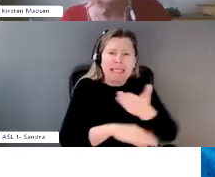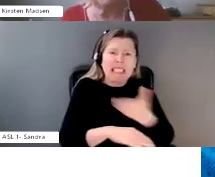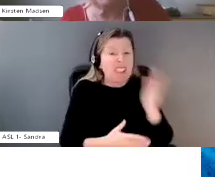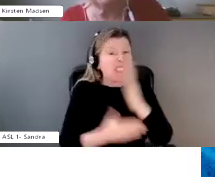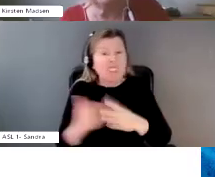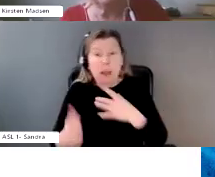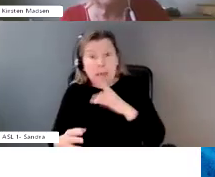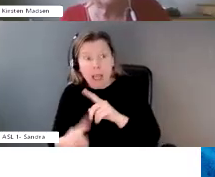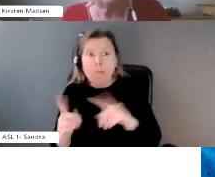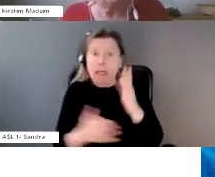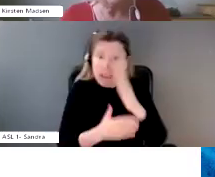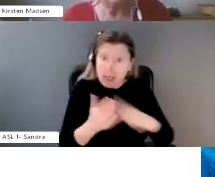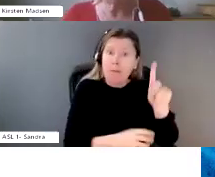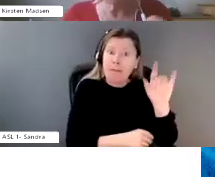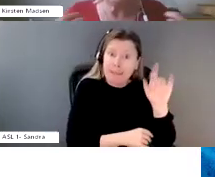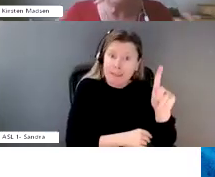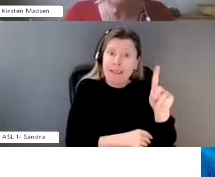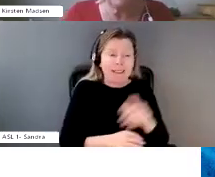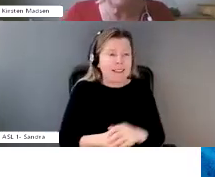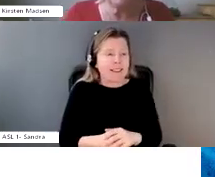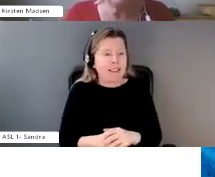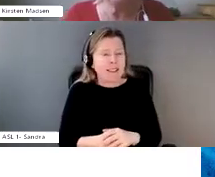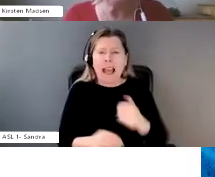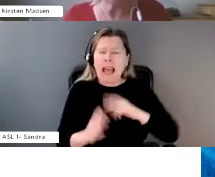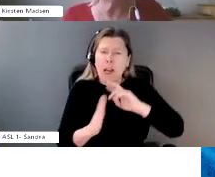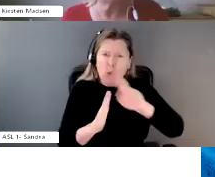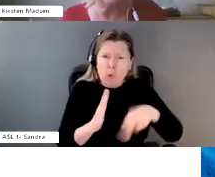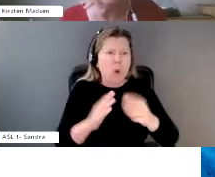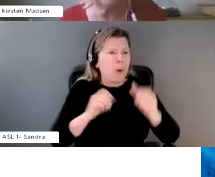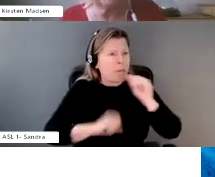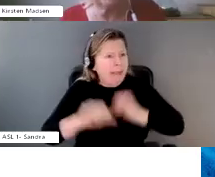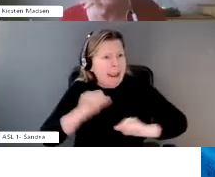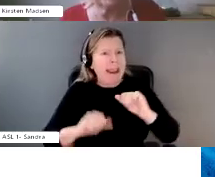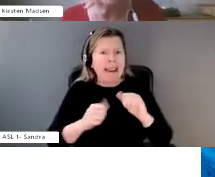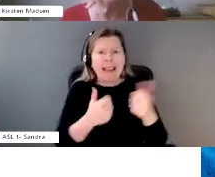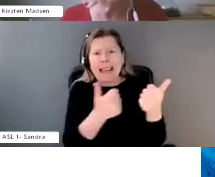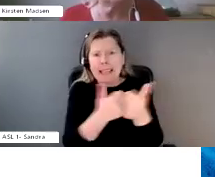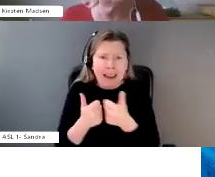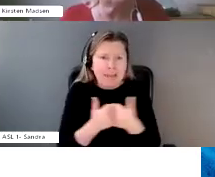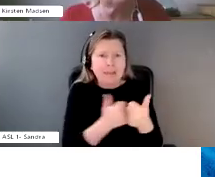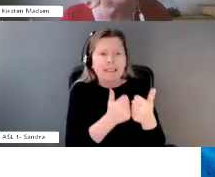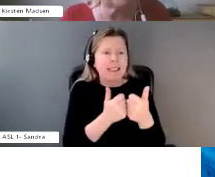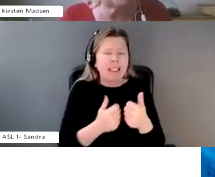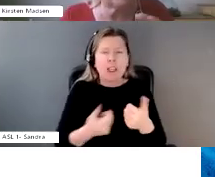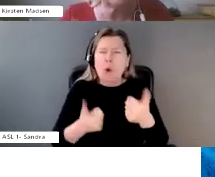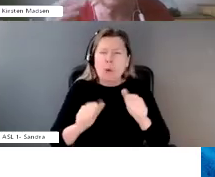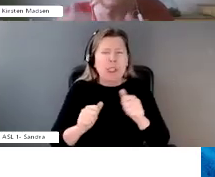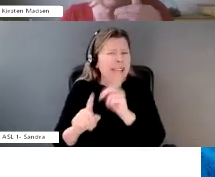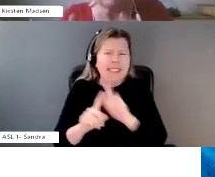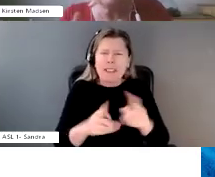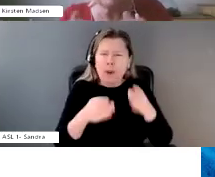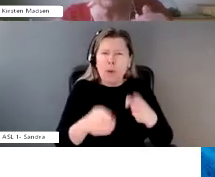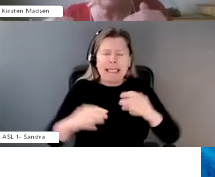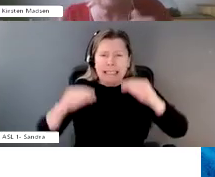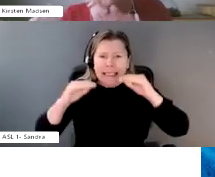but some did. We had role playing and there were games associated. So we were always really